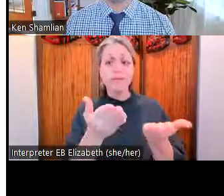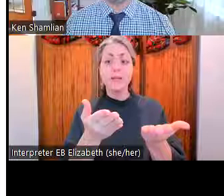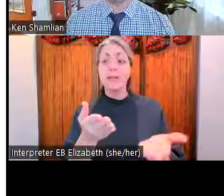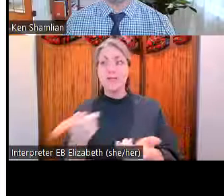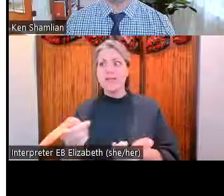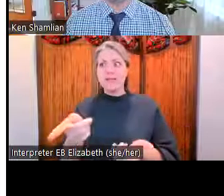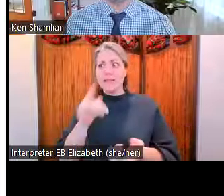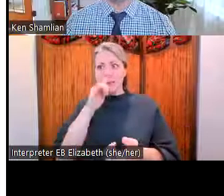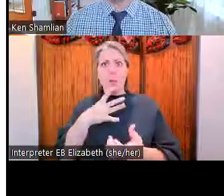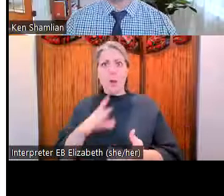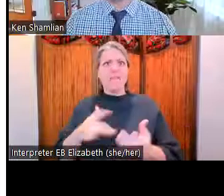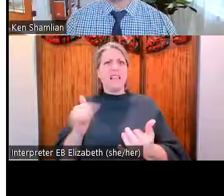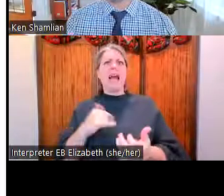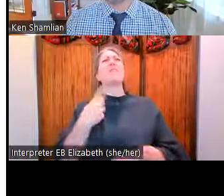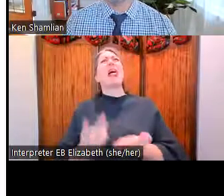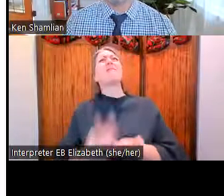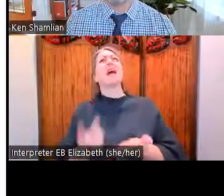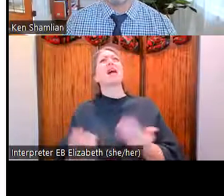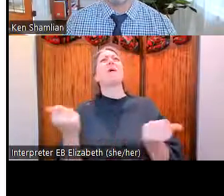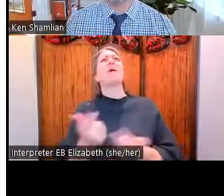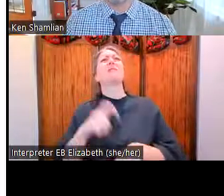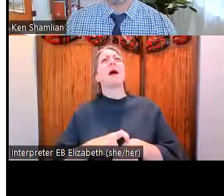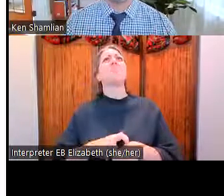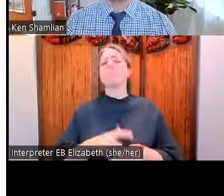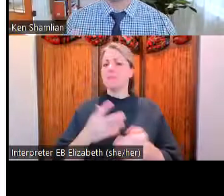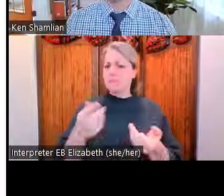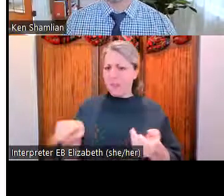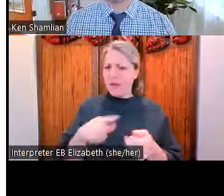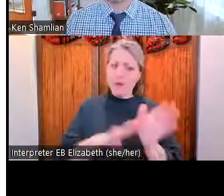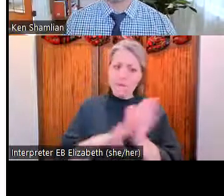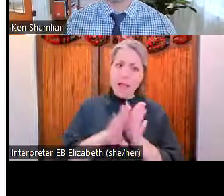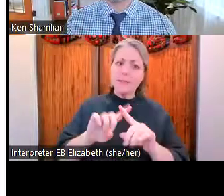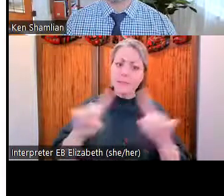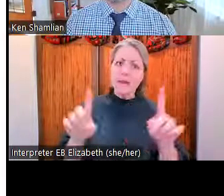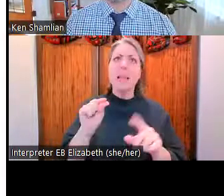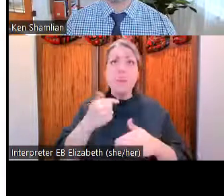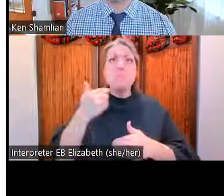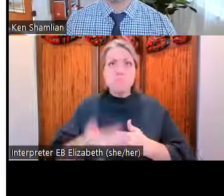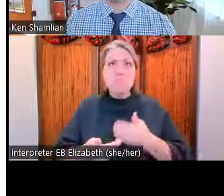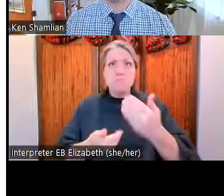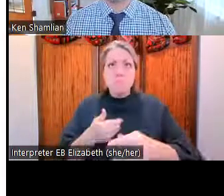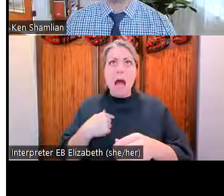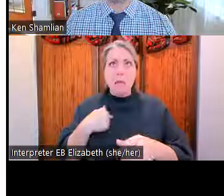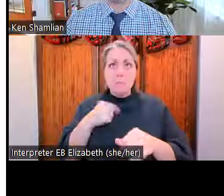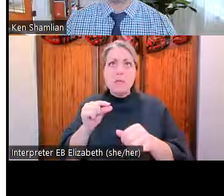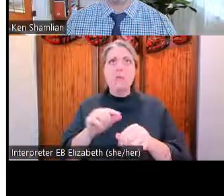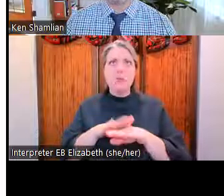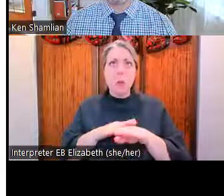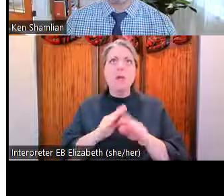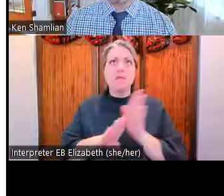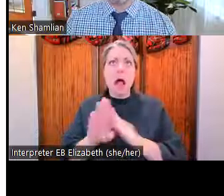meeting the expectation. They're developing a little bit differently, a little bit slower. And so they still need